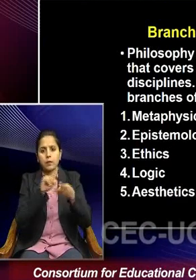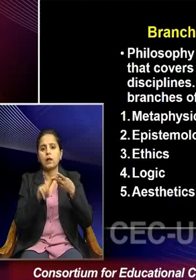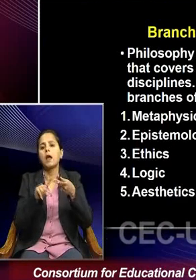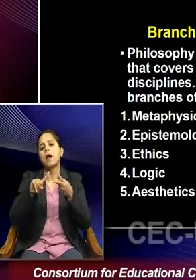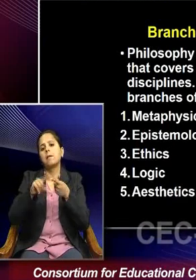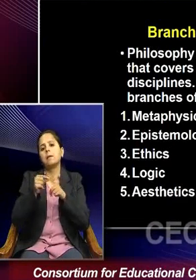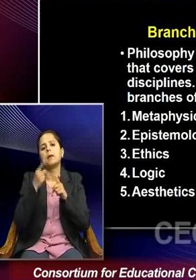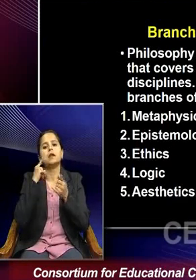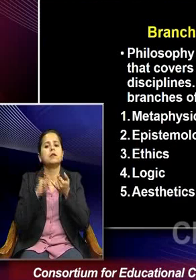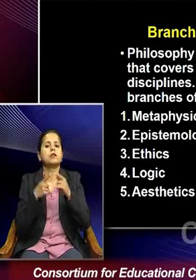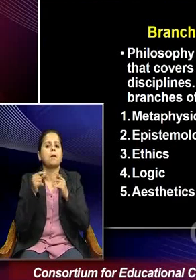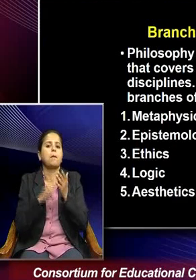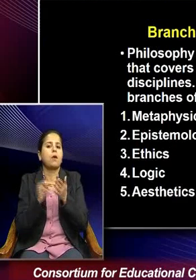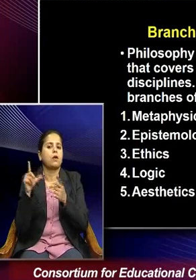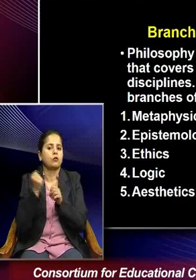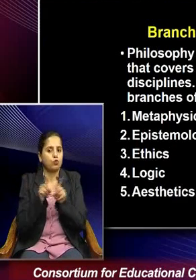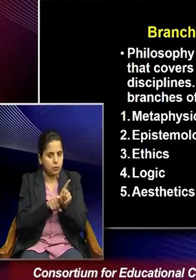epistemology,